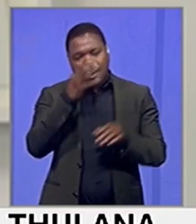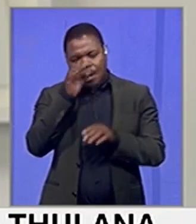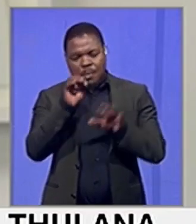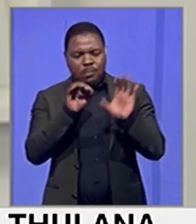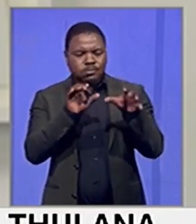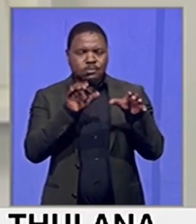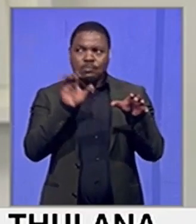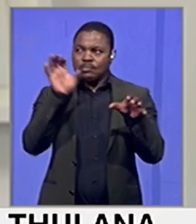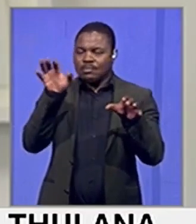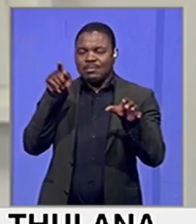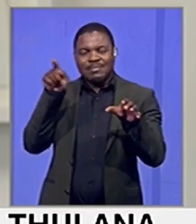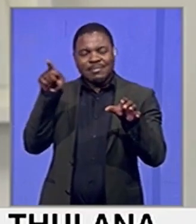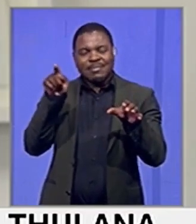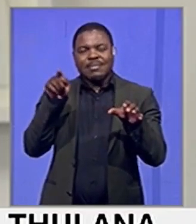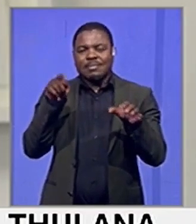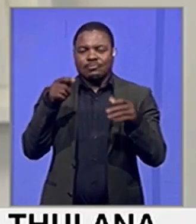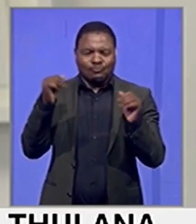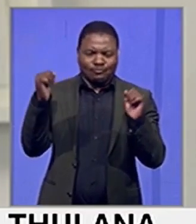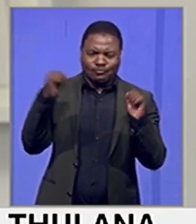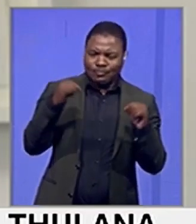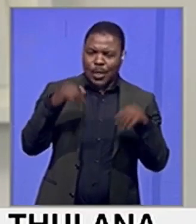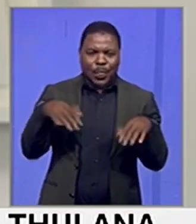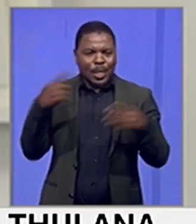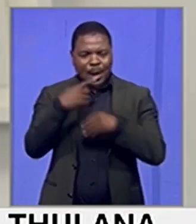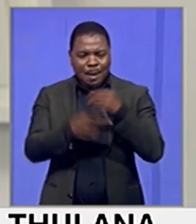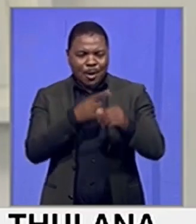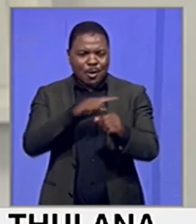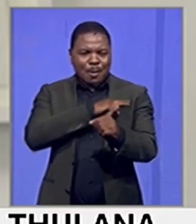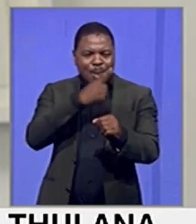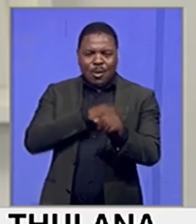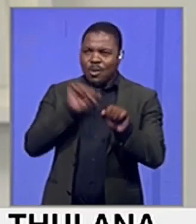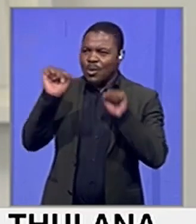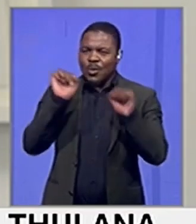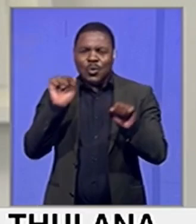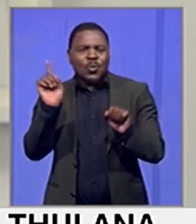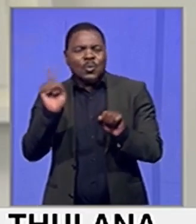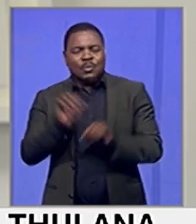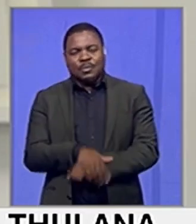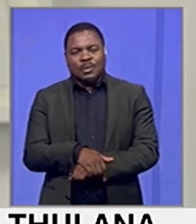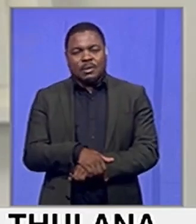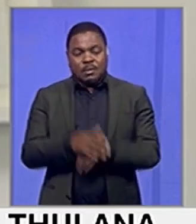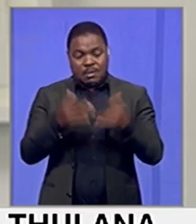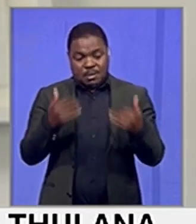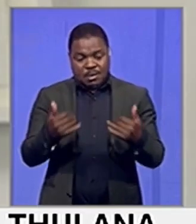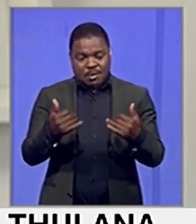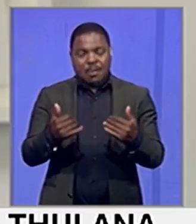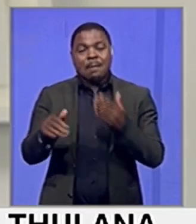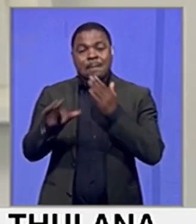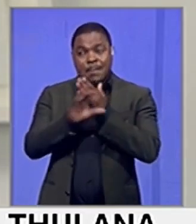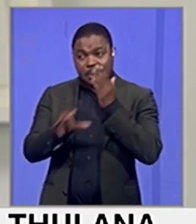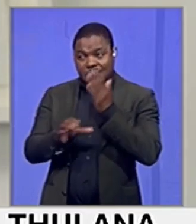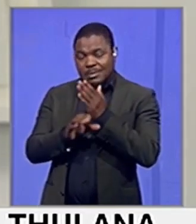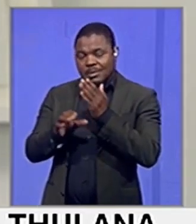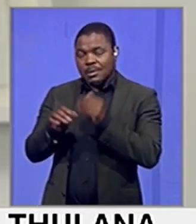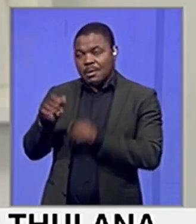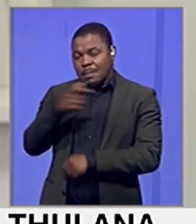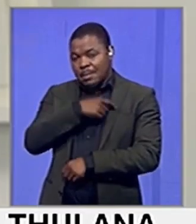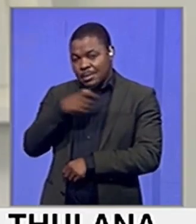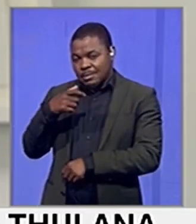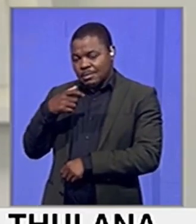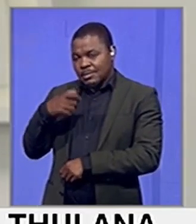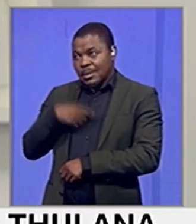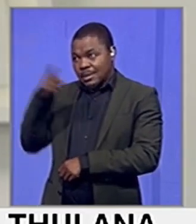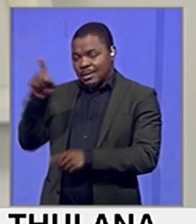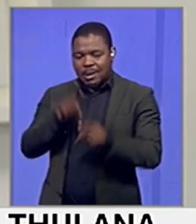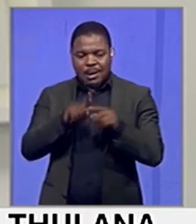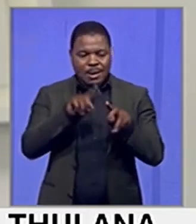to agreement with respect to the powers of either of them. So essentially, the President and the National Assembly would not